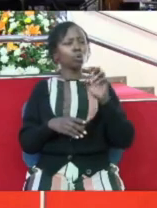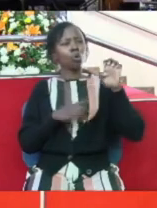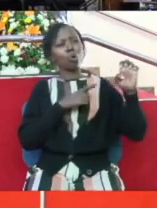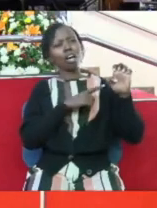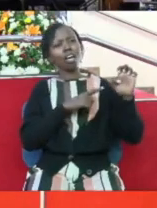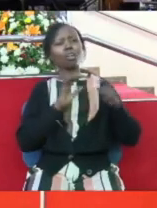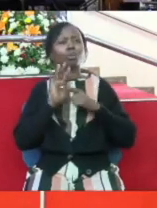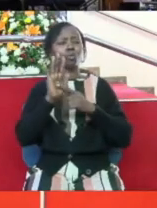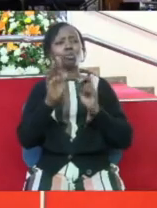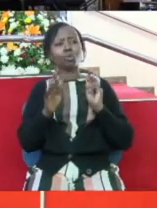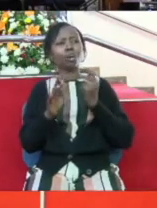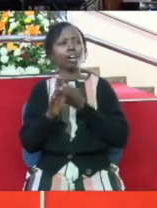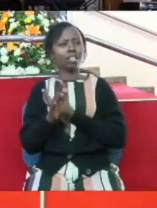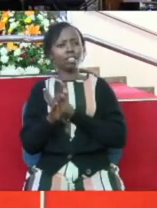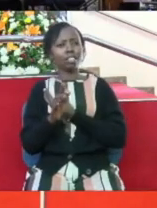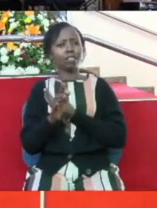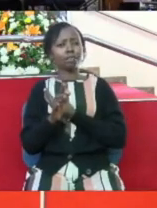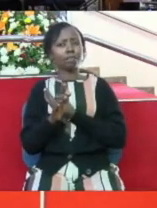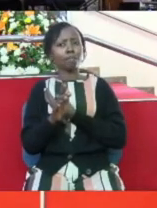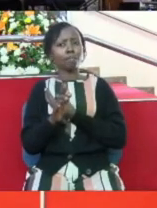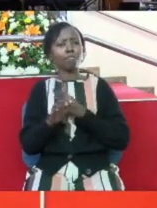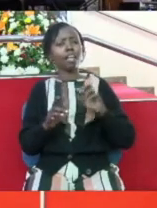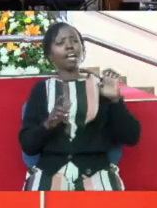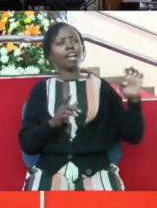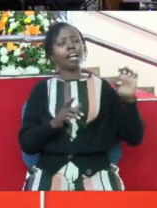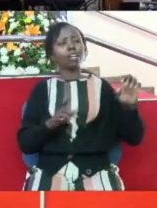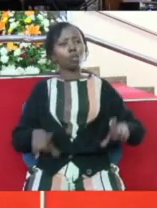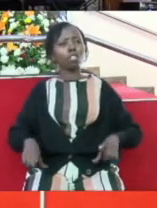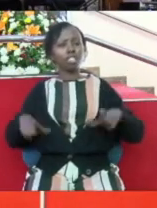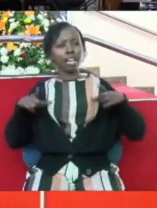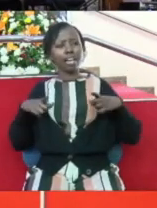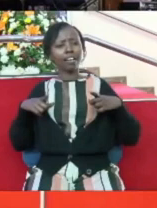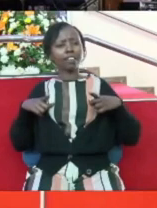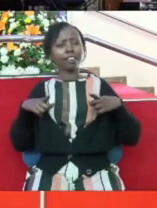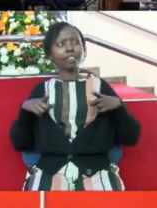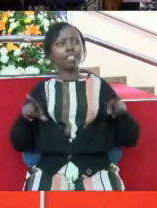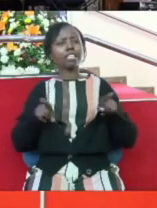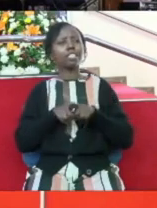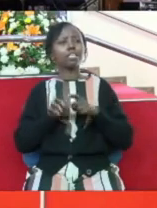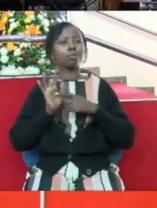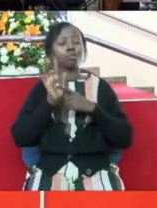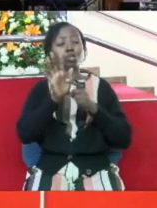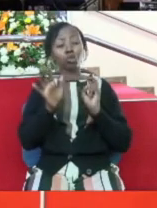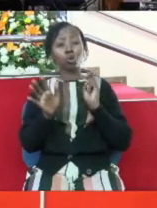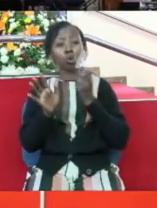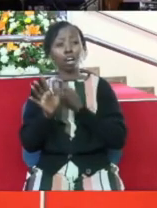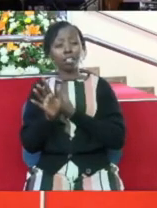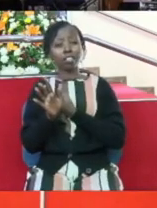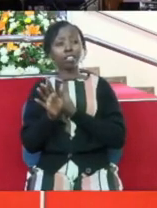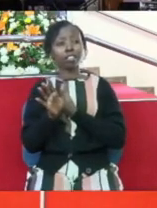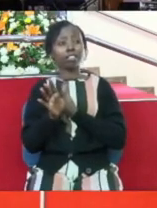Enoch ni yule mfano. The life of Enoch is a representation. Maisha Enoch ni udhihirisho. Or an example. Ama mfano.